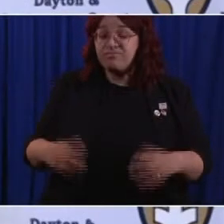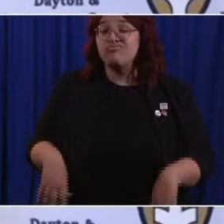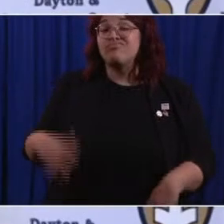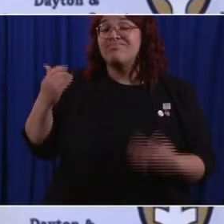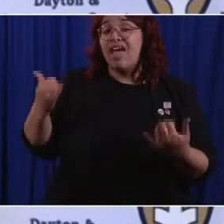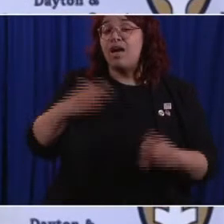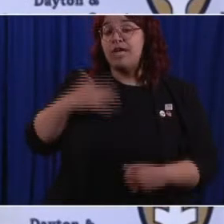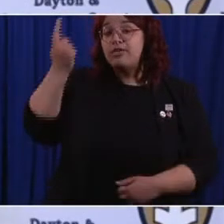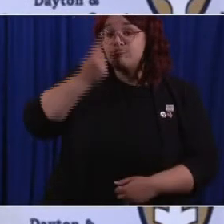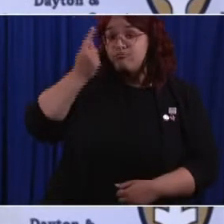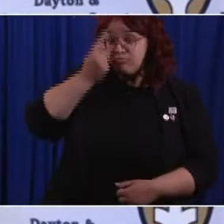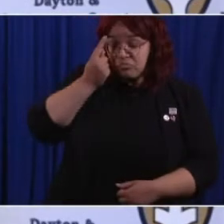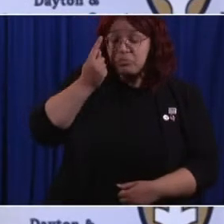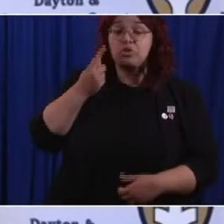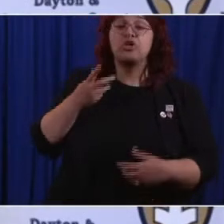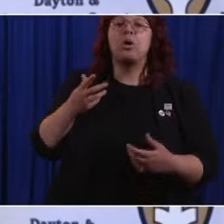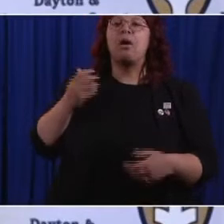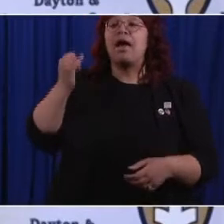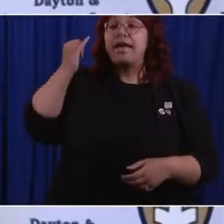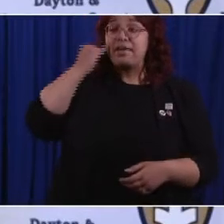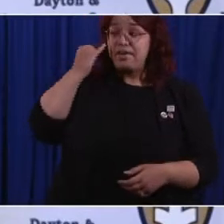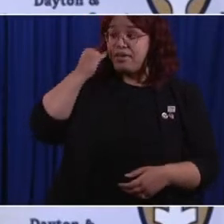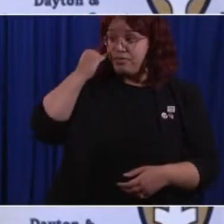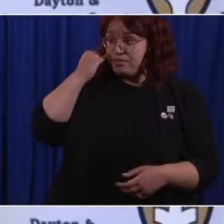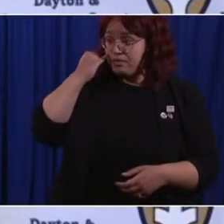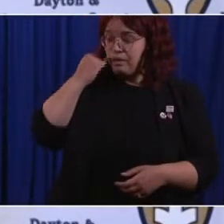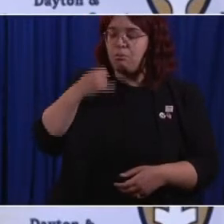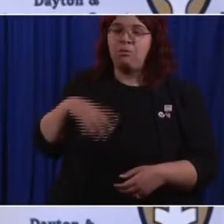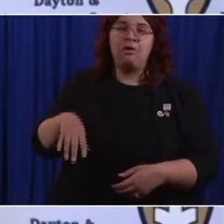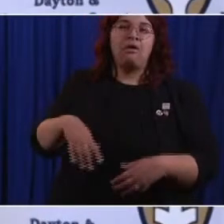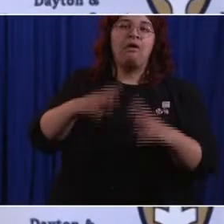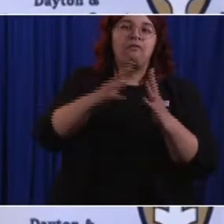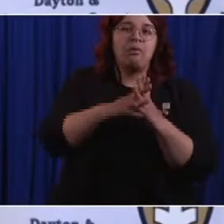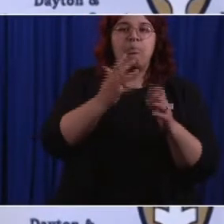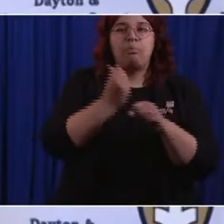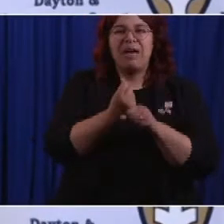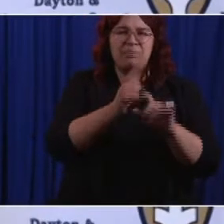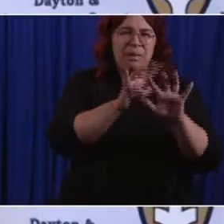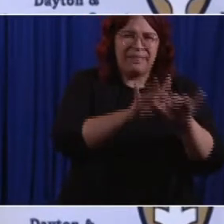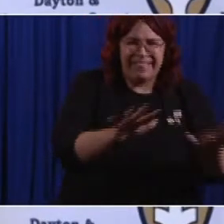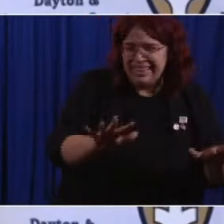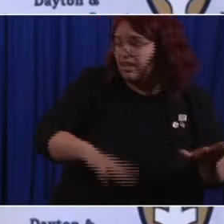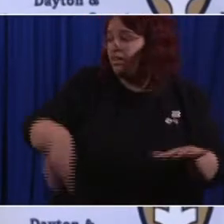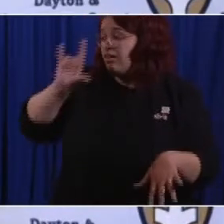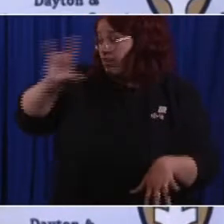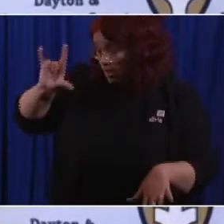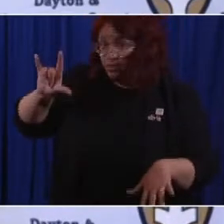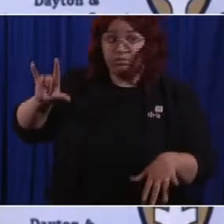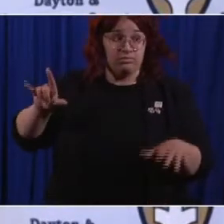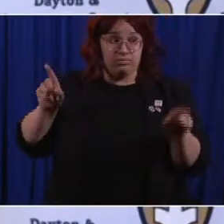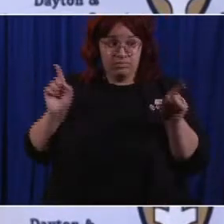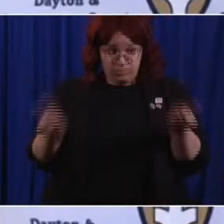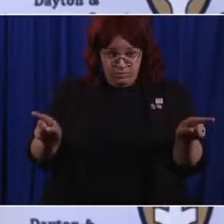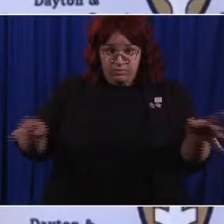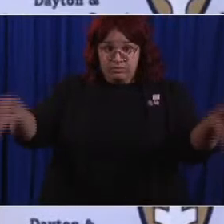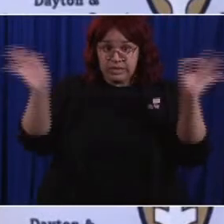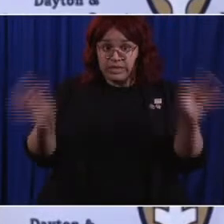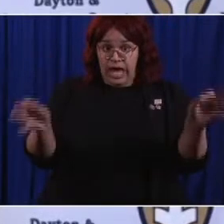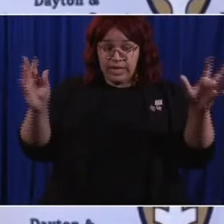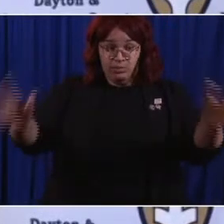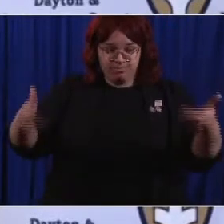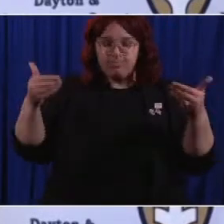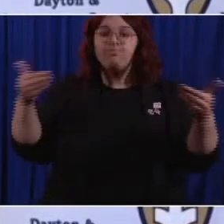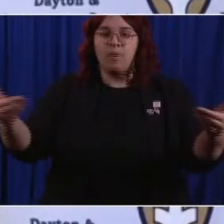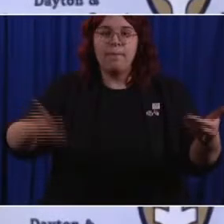created and begins to receive widespread use by those industries, and if there was legislation in Ohio to ban